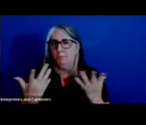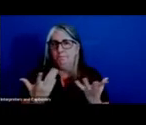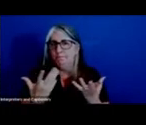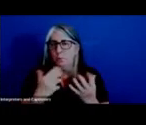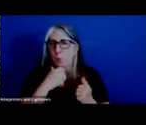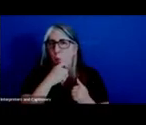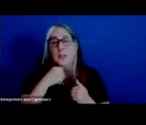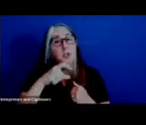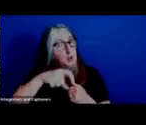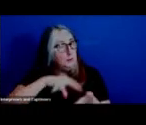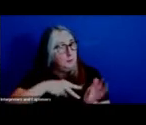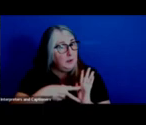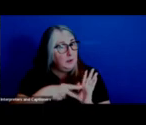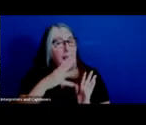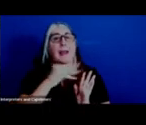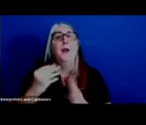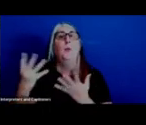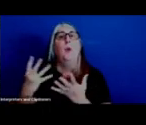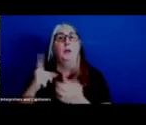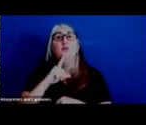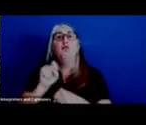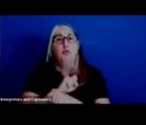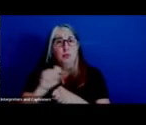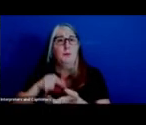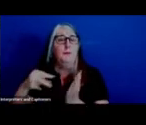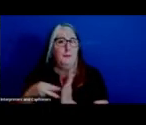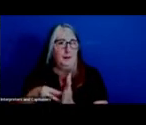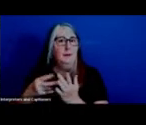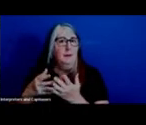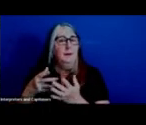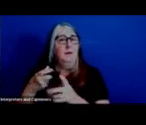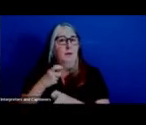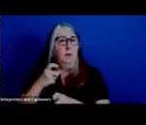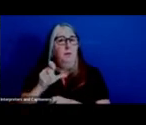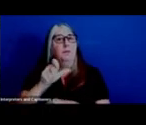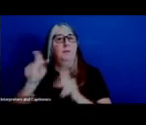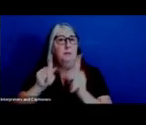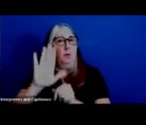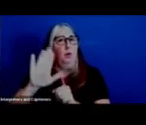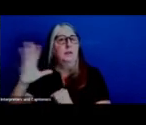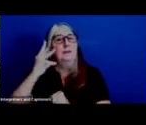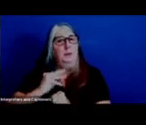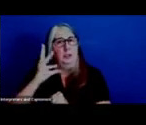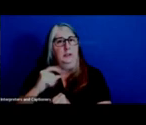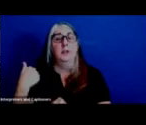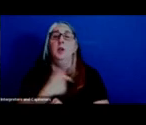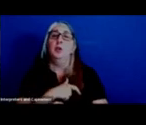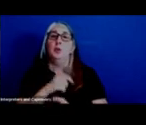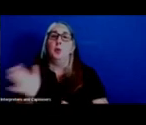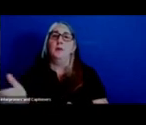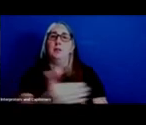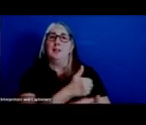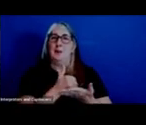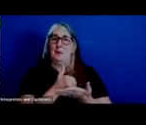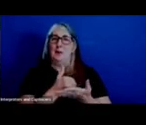what it should mean, as well as what it does mean based on people's experiences. So we've assembled today a panel of folks